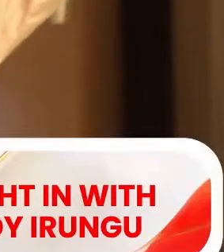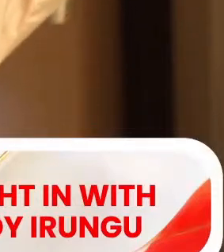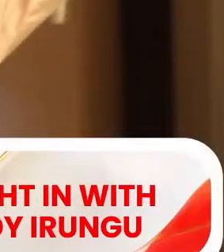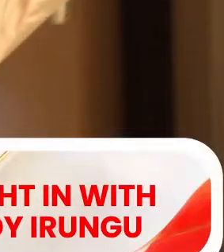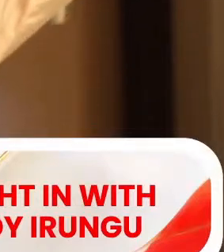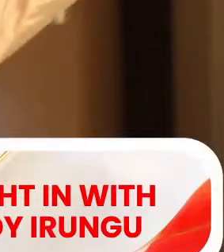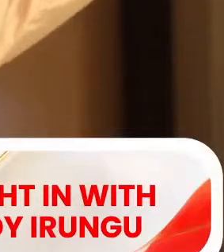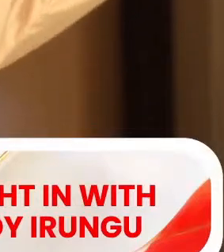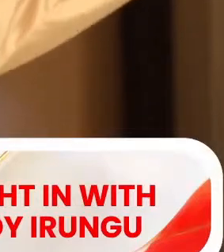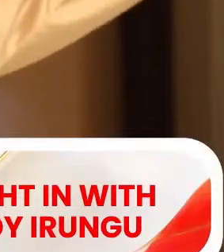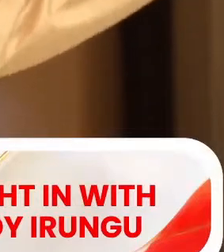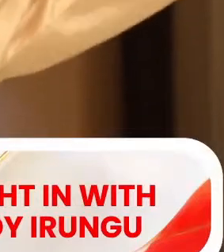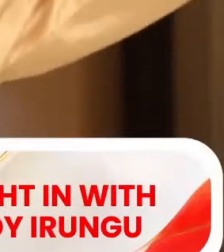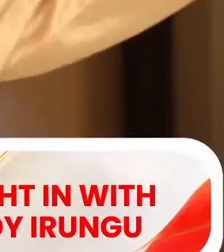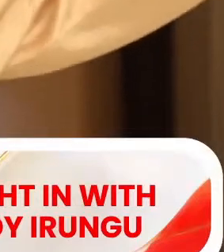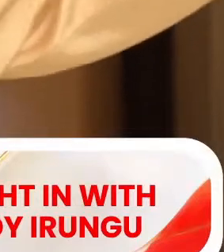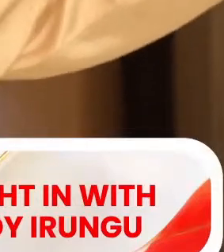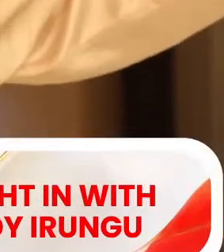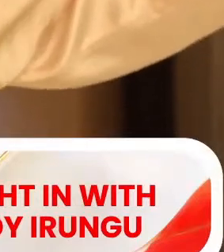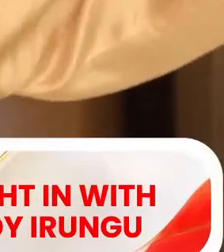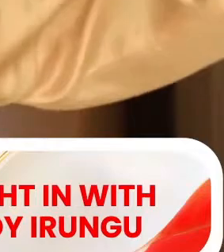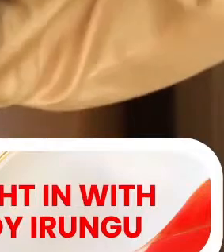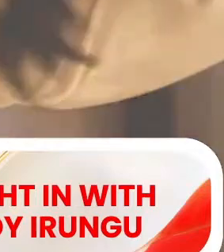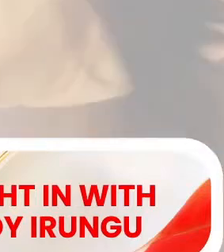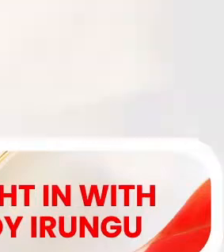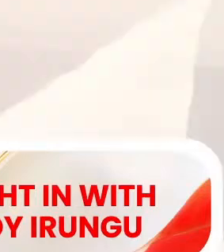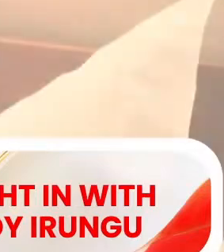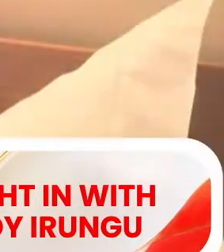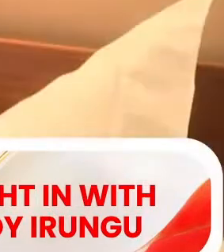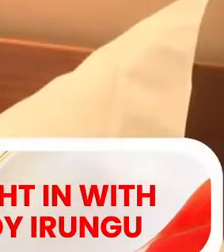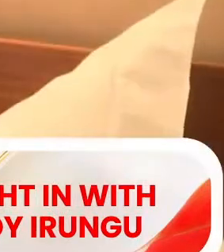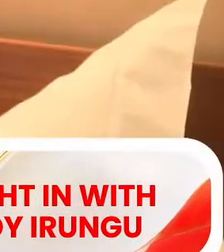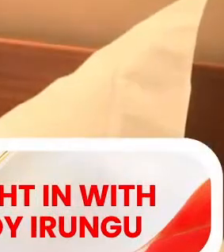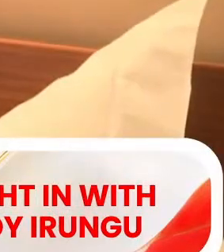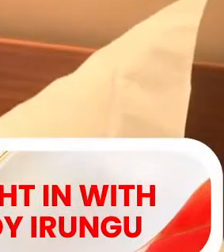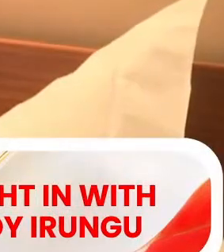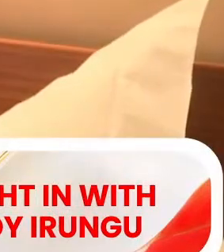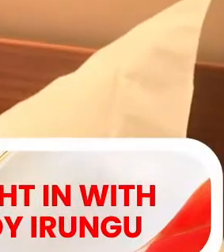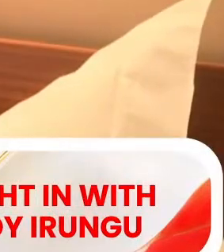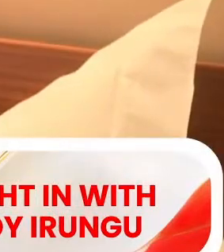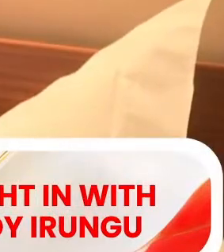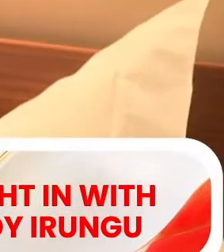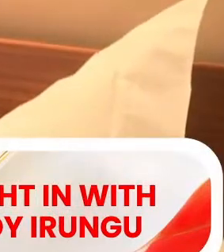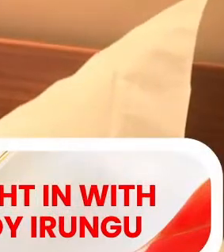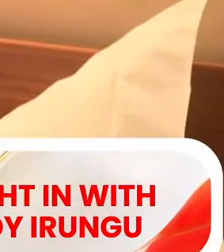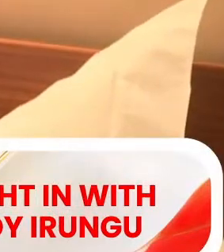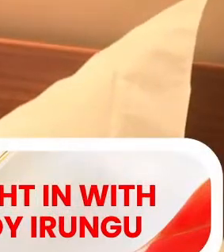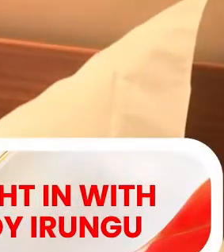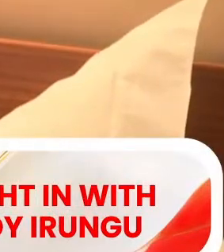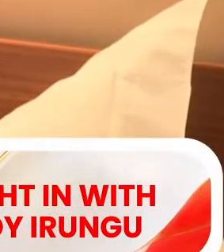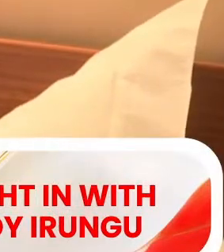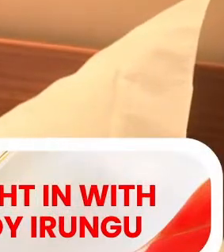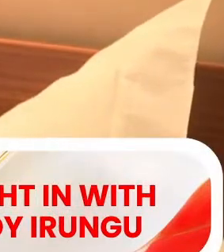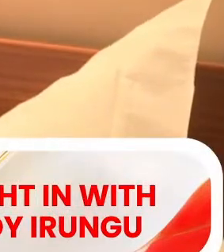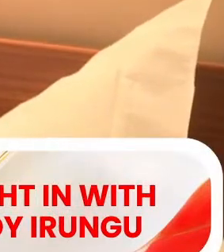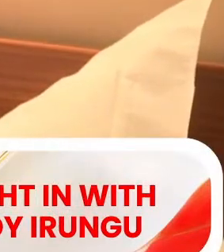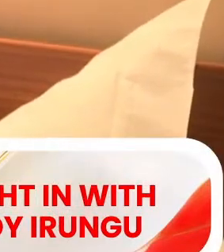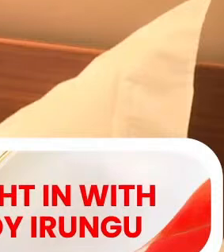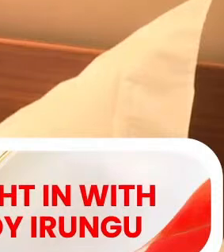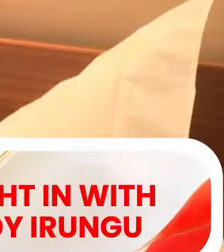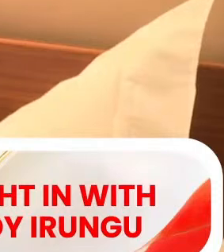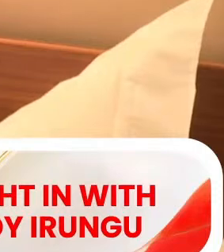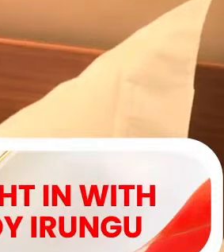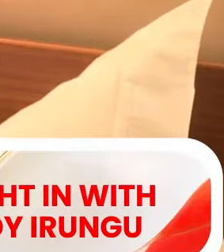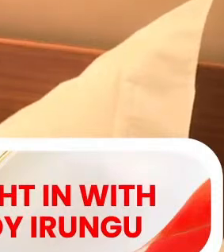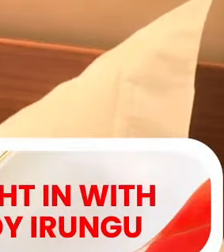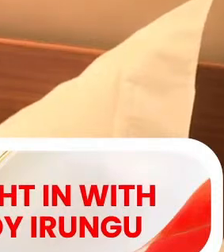stories that not everyone is talking about. This is the only show where we keep it authentic. We